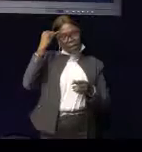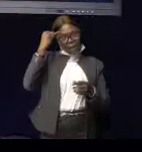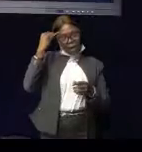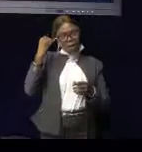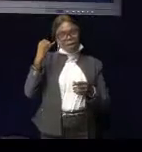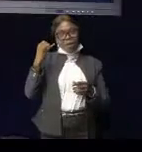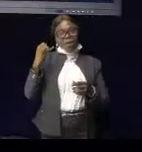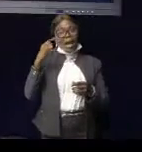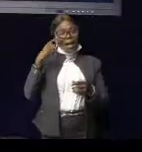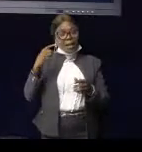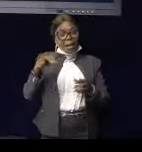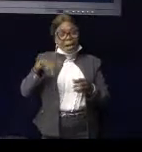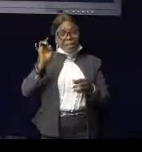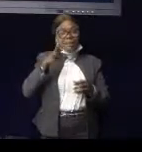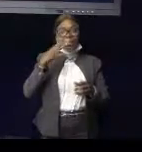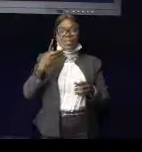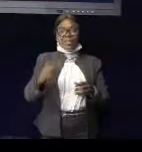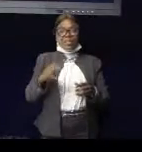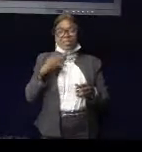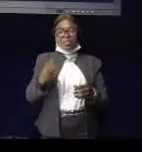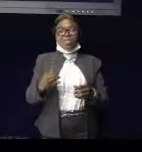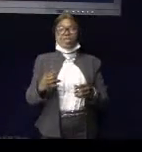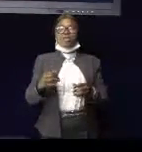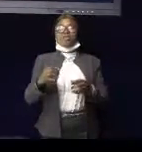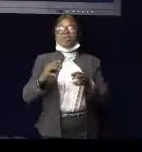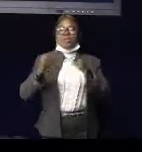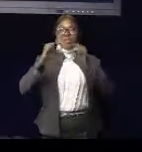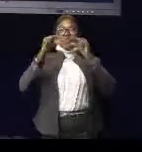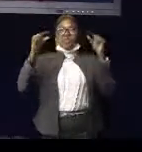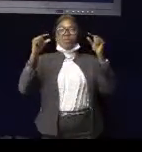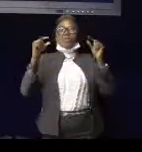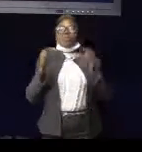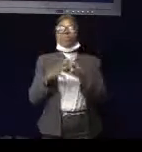comparative, and the superlative degree.